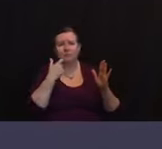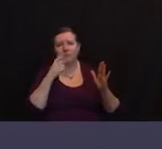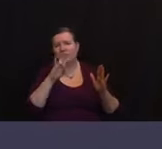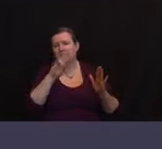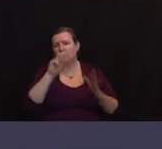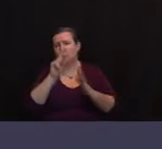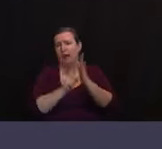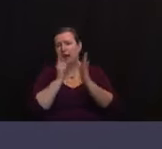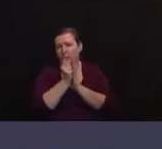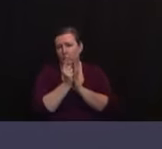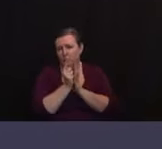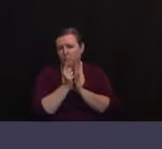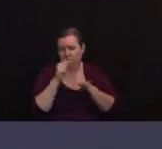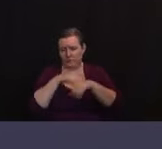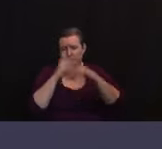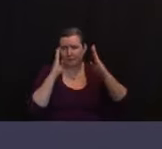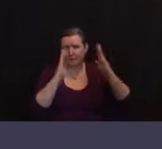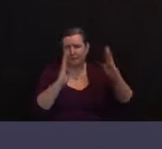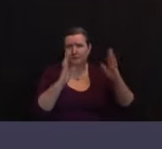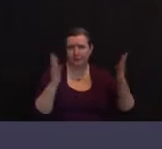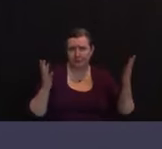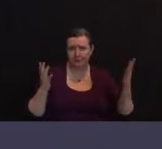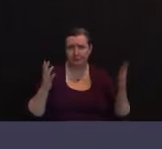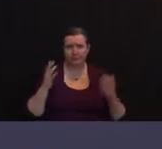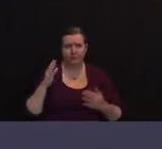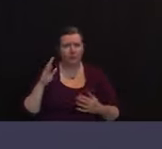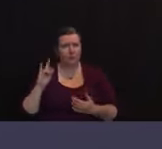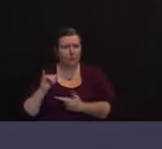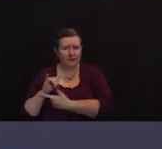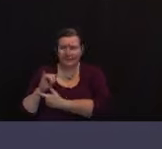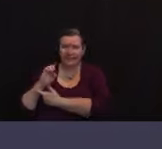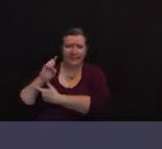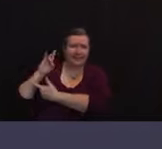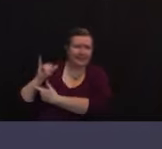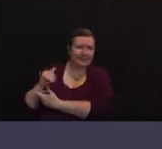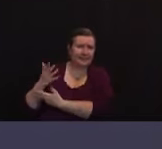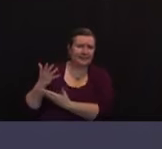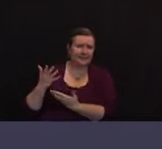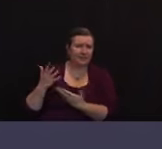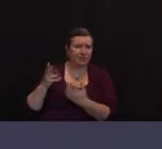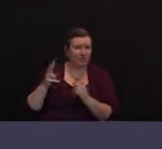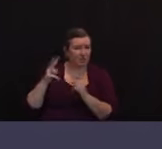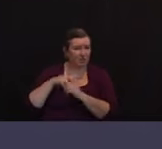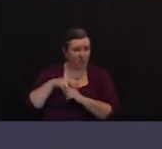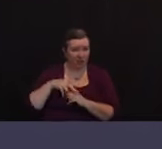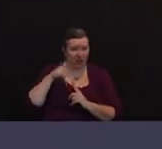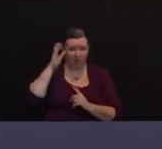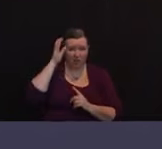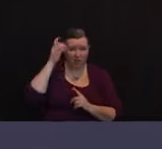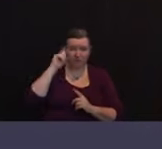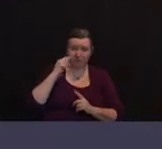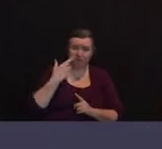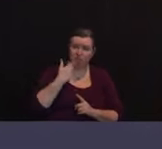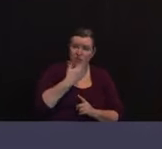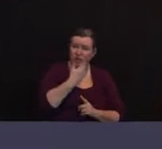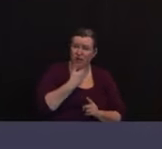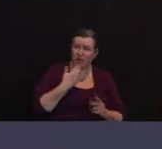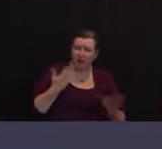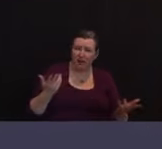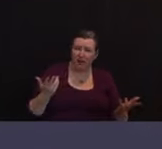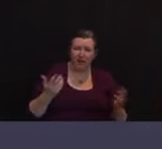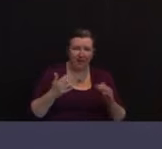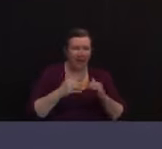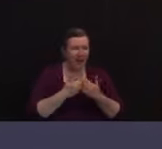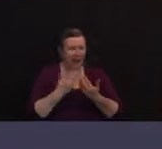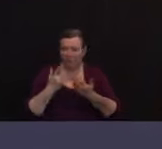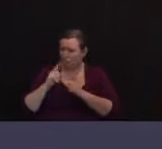felt, well, okay, but you probably should apply that to a restaurant you're going to or some other event. How do you react to that notion, the notion